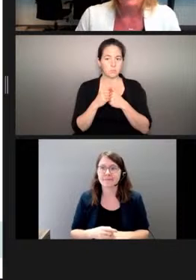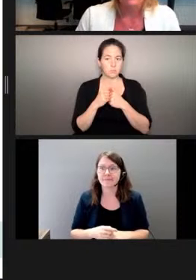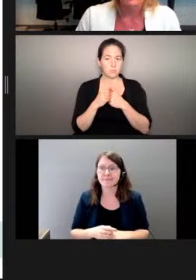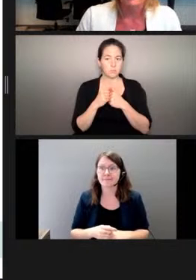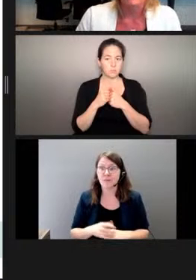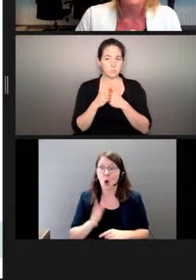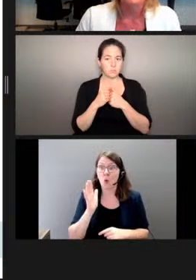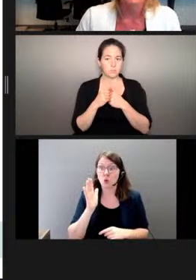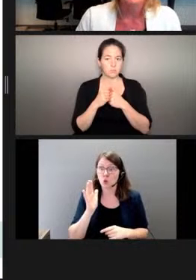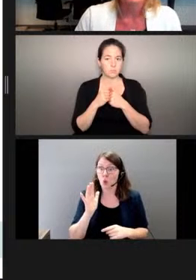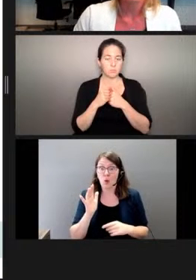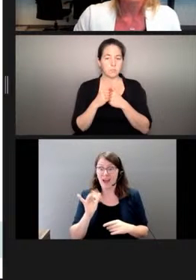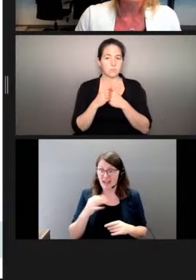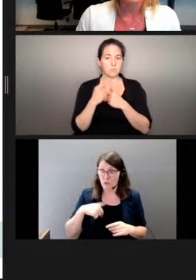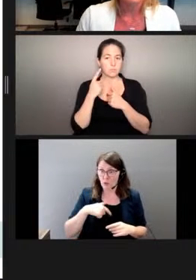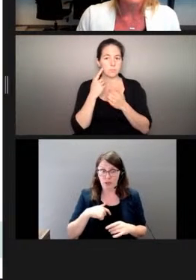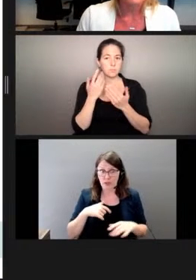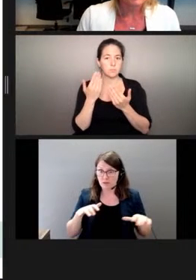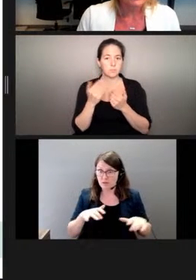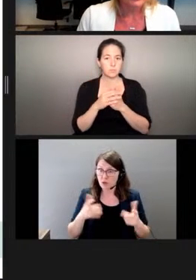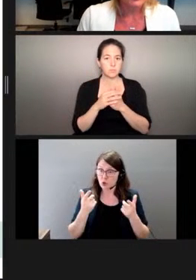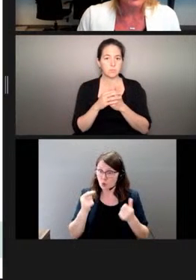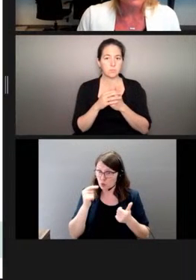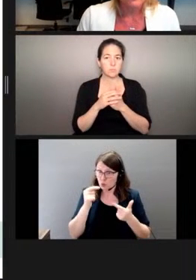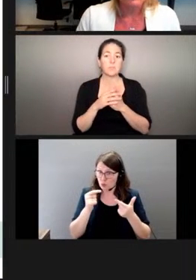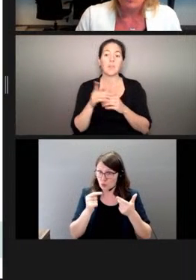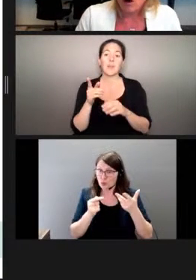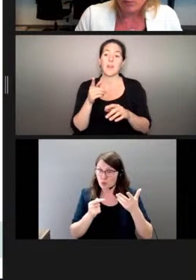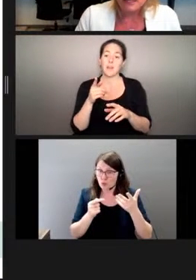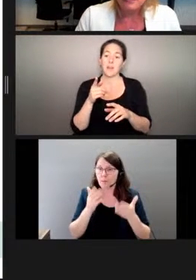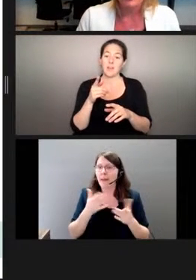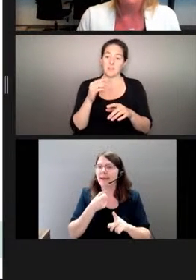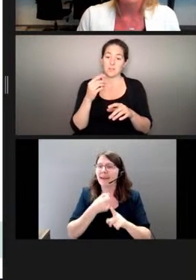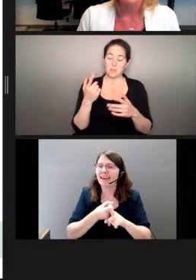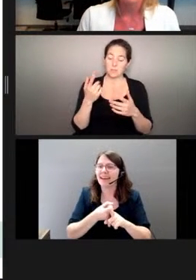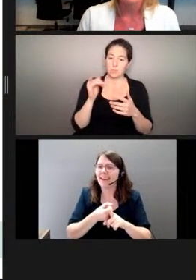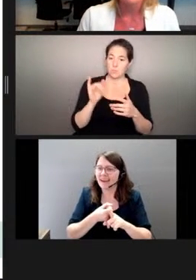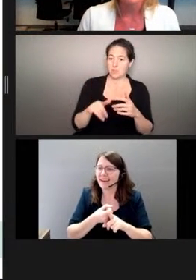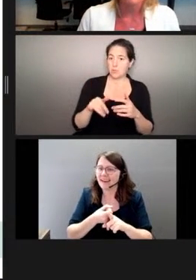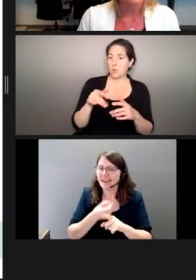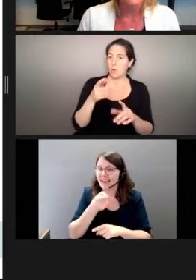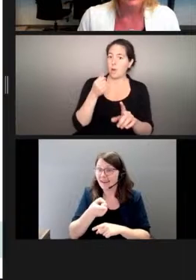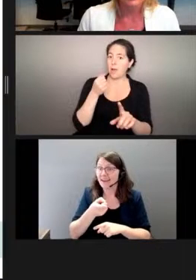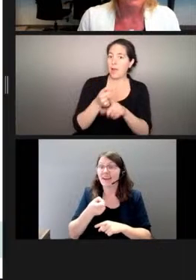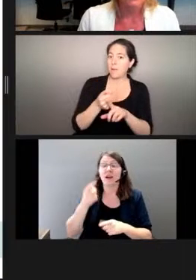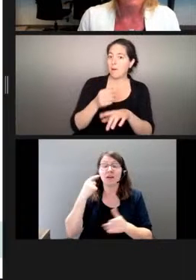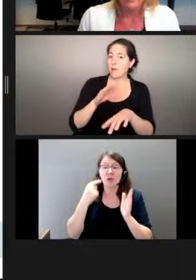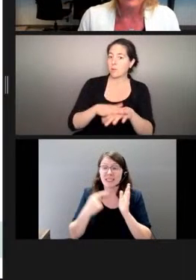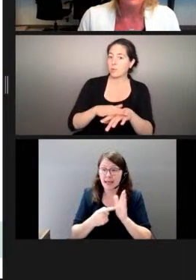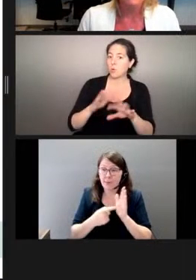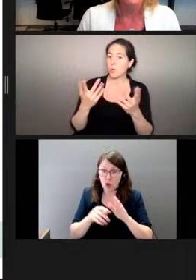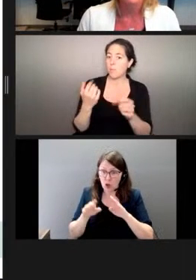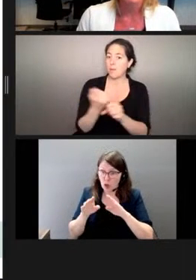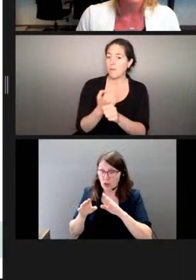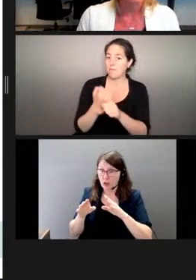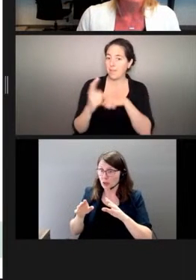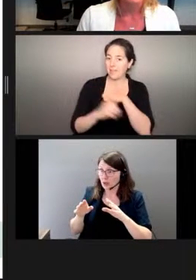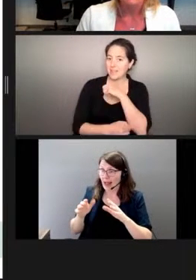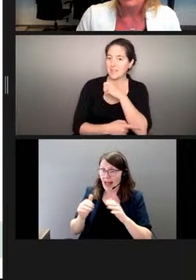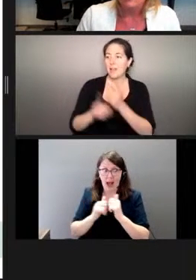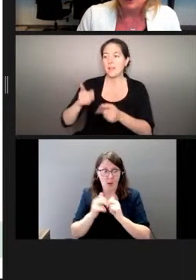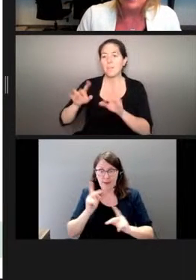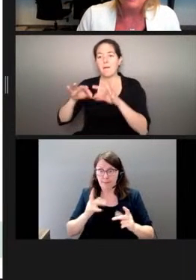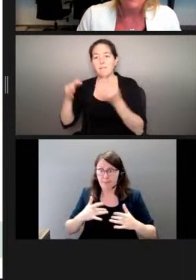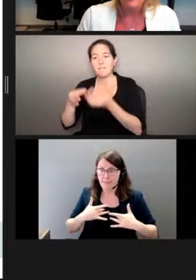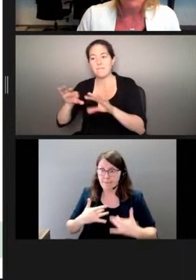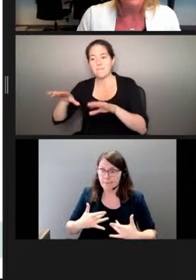on the waste projections. So this includes changes to household composition, the evolving nature of packaging,